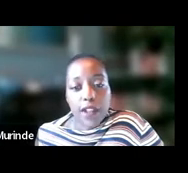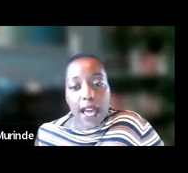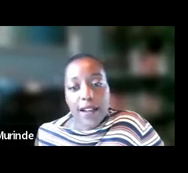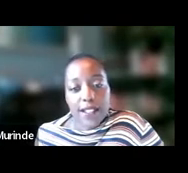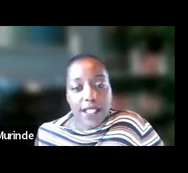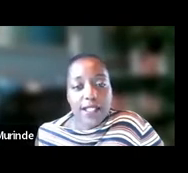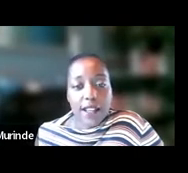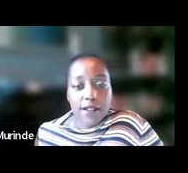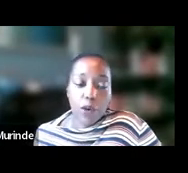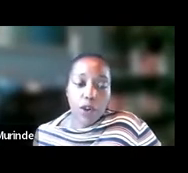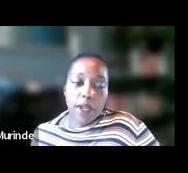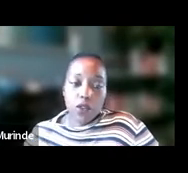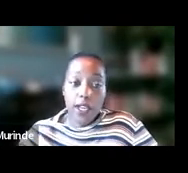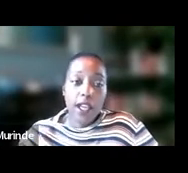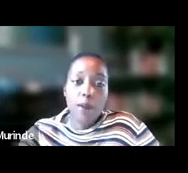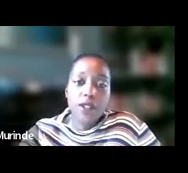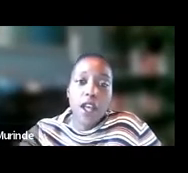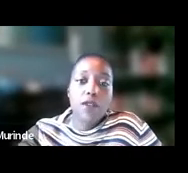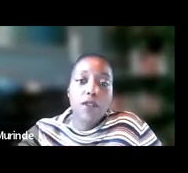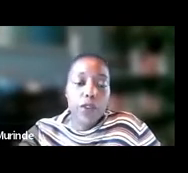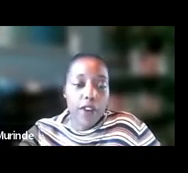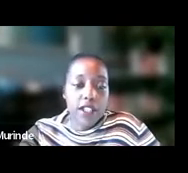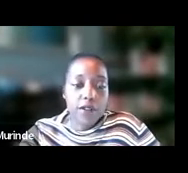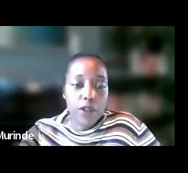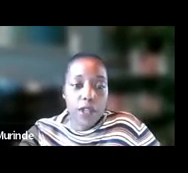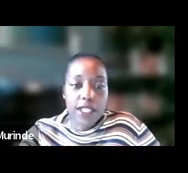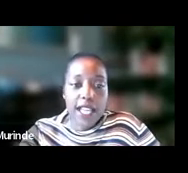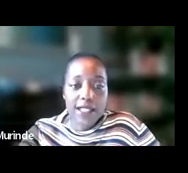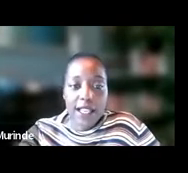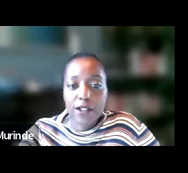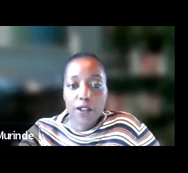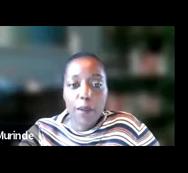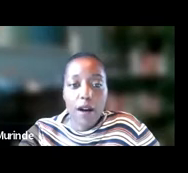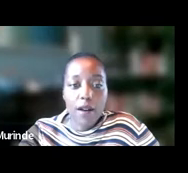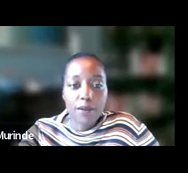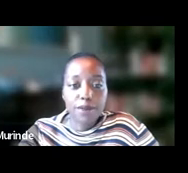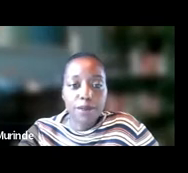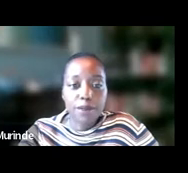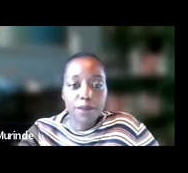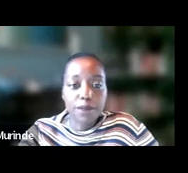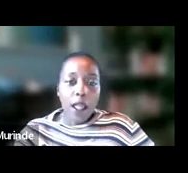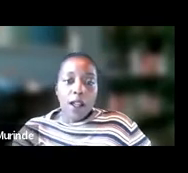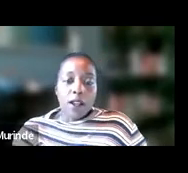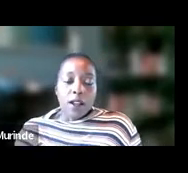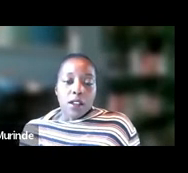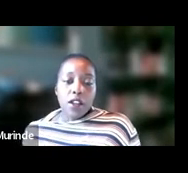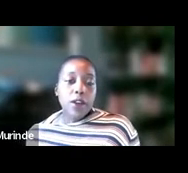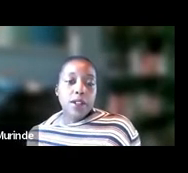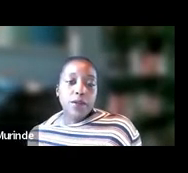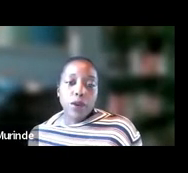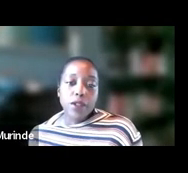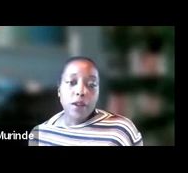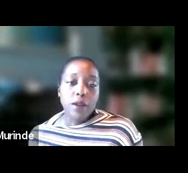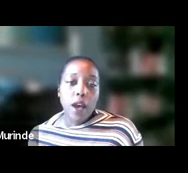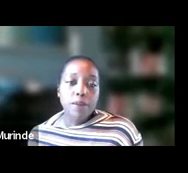one of the LLDC skills, employment and training hubs for the creative, cultural and tech sectors on the park. So who's